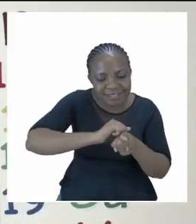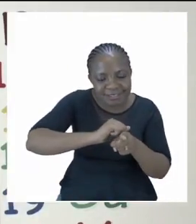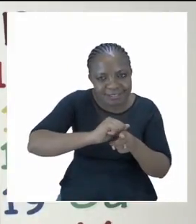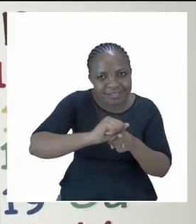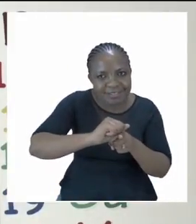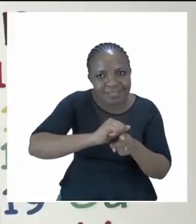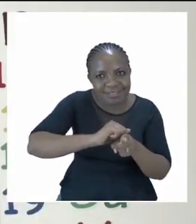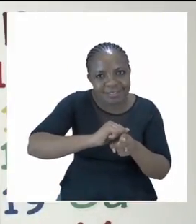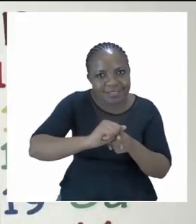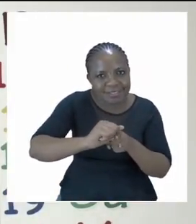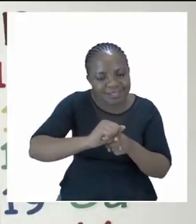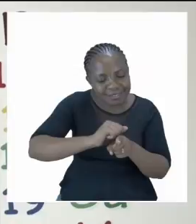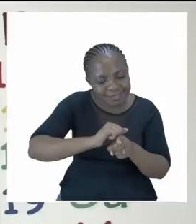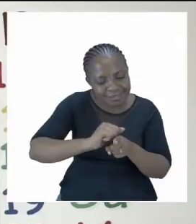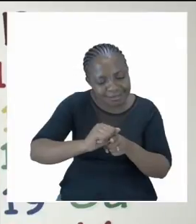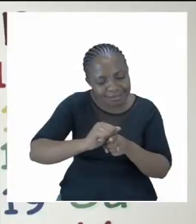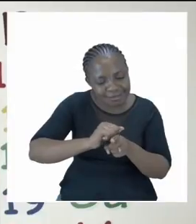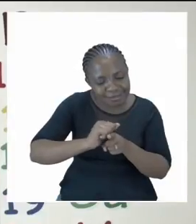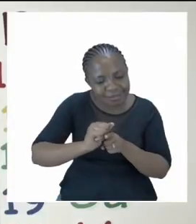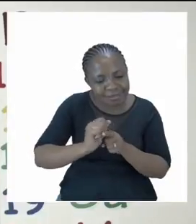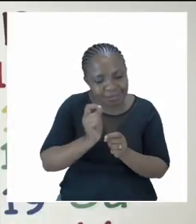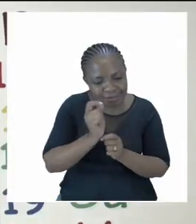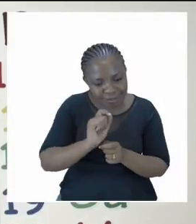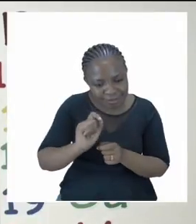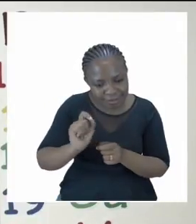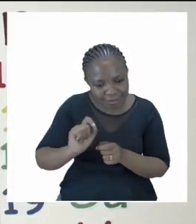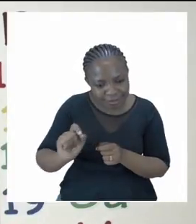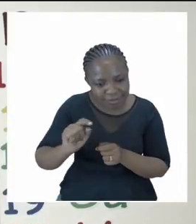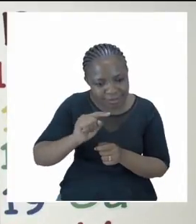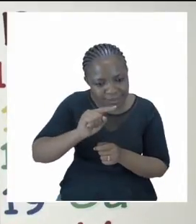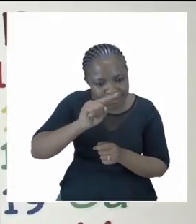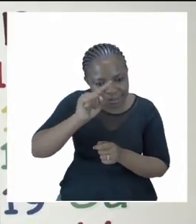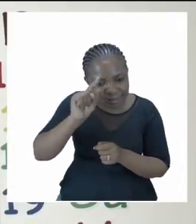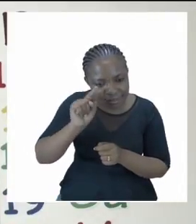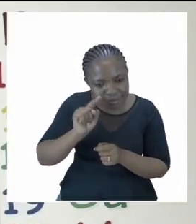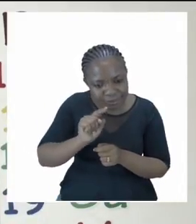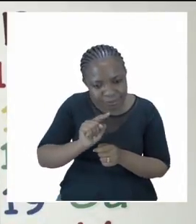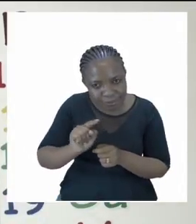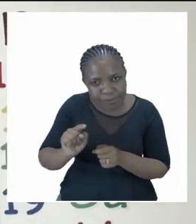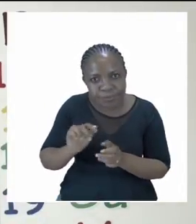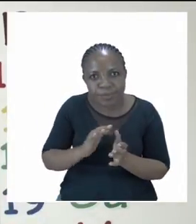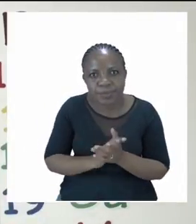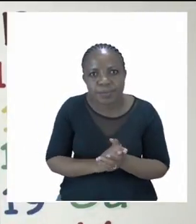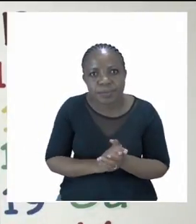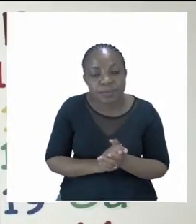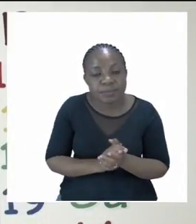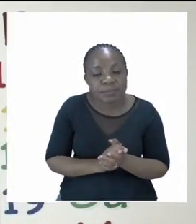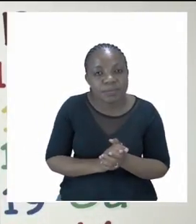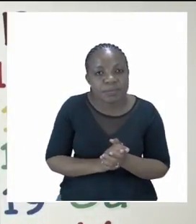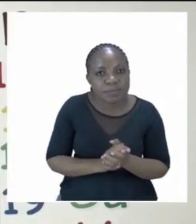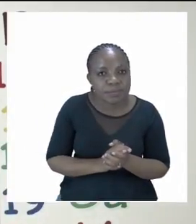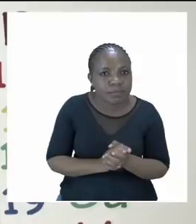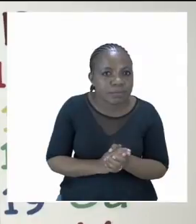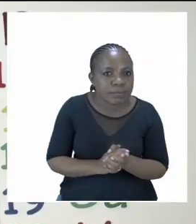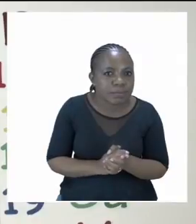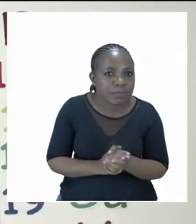the same 2. So I am going to start here and I am going to say